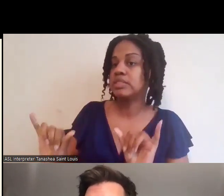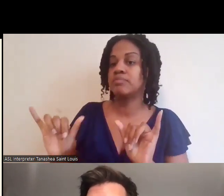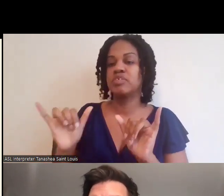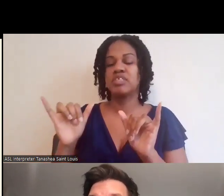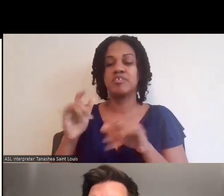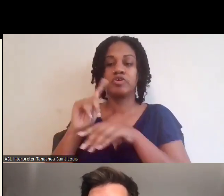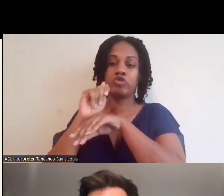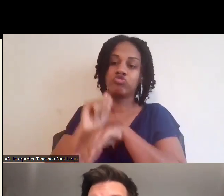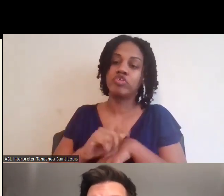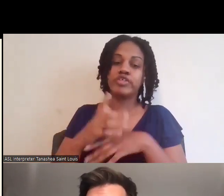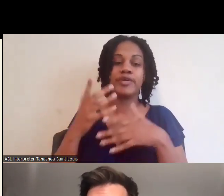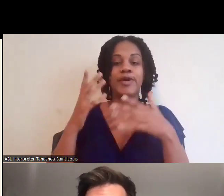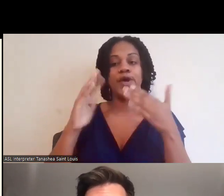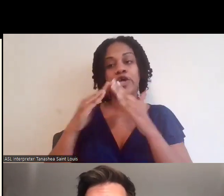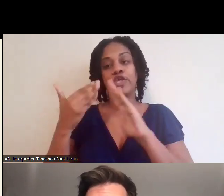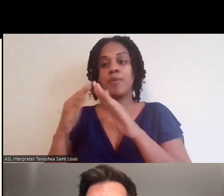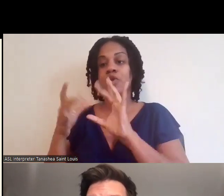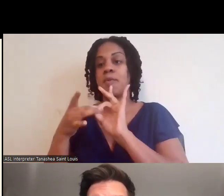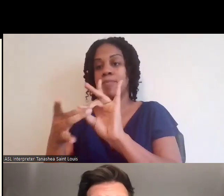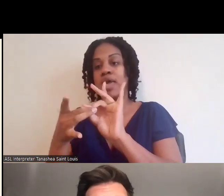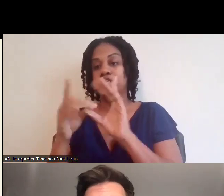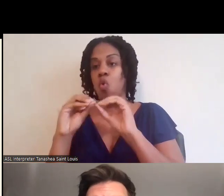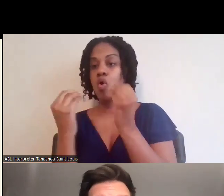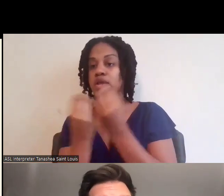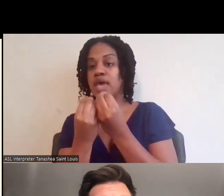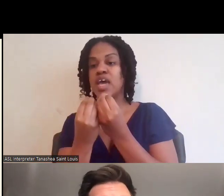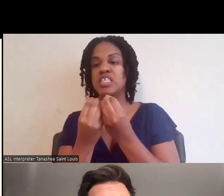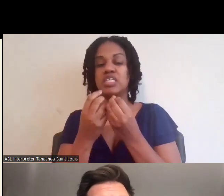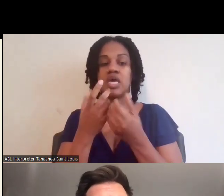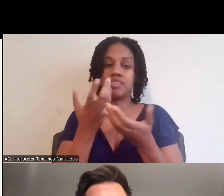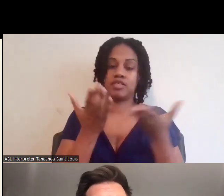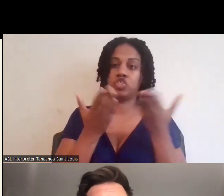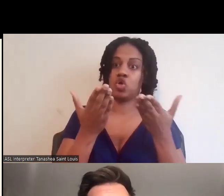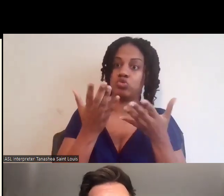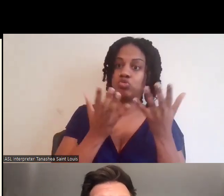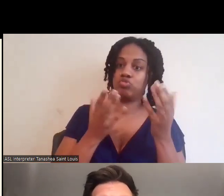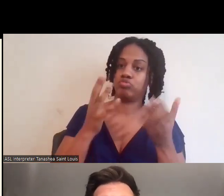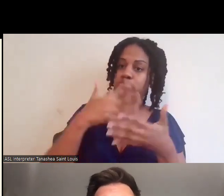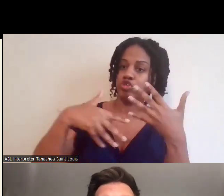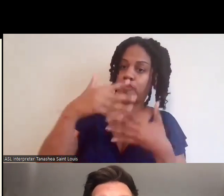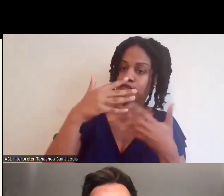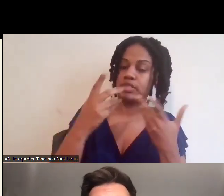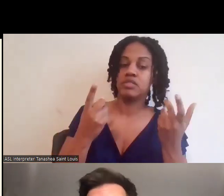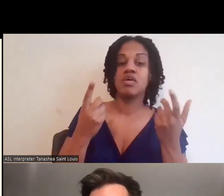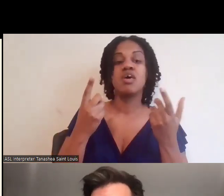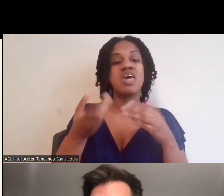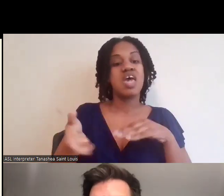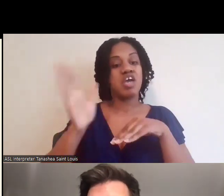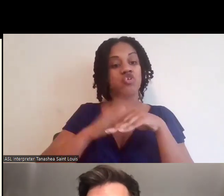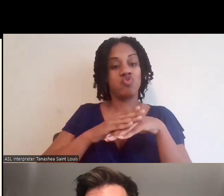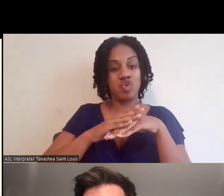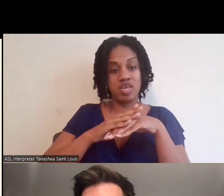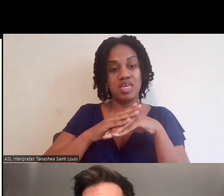traditional community-based organizations and social services organizations. We're also seeing increases in fee-based services